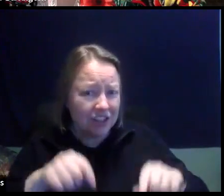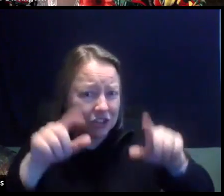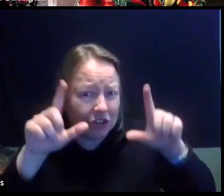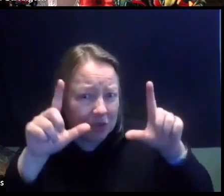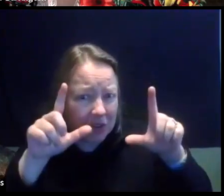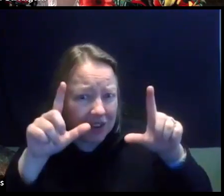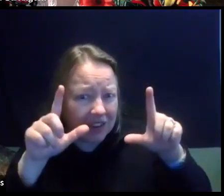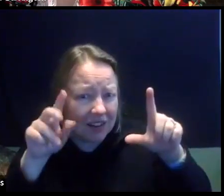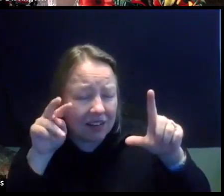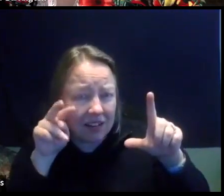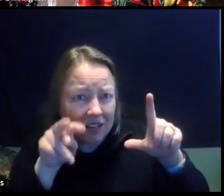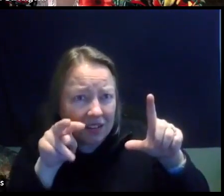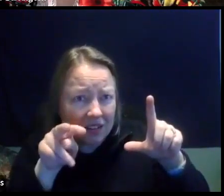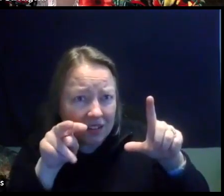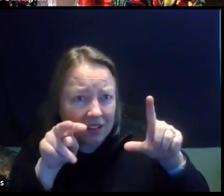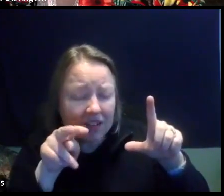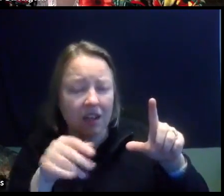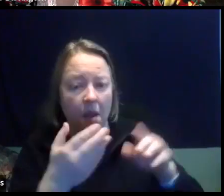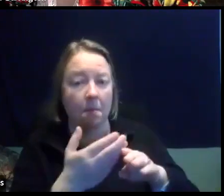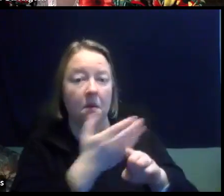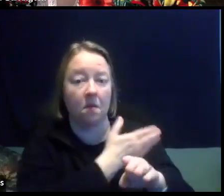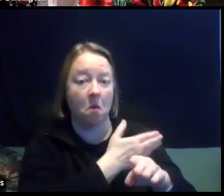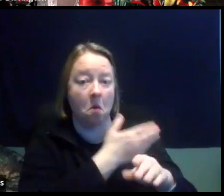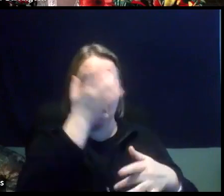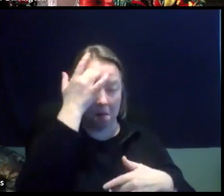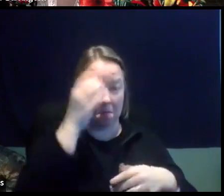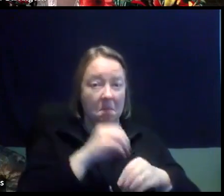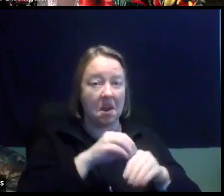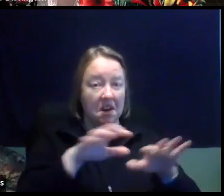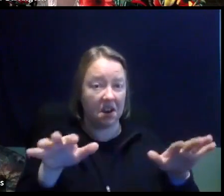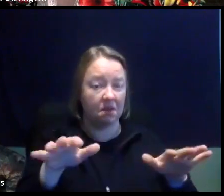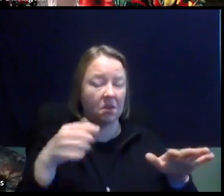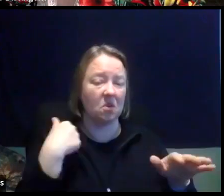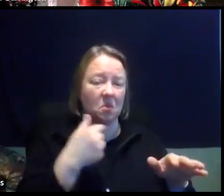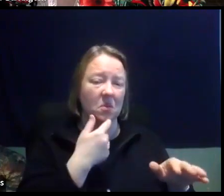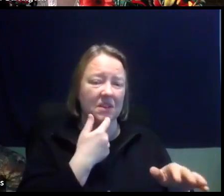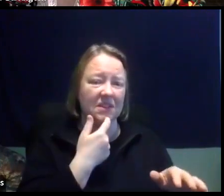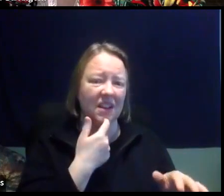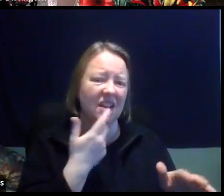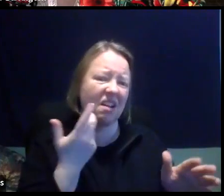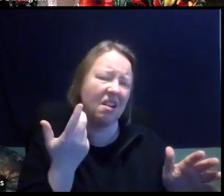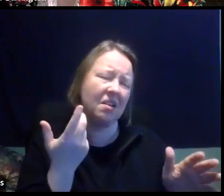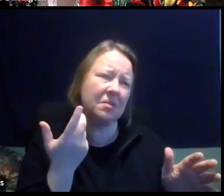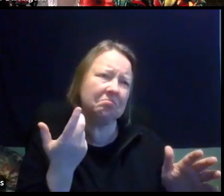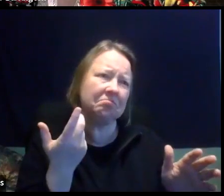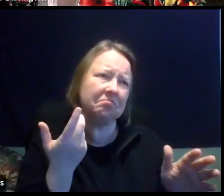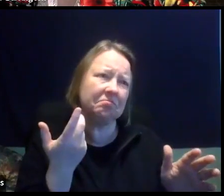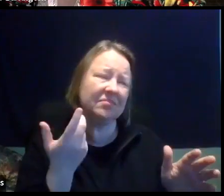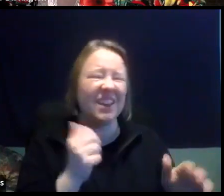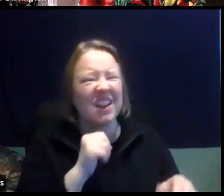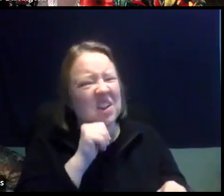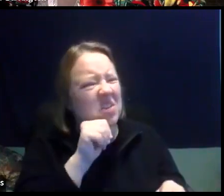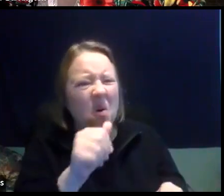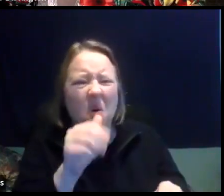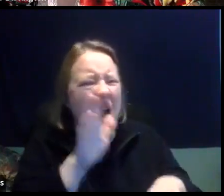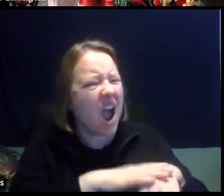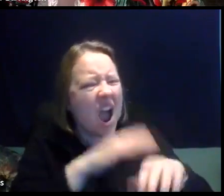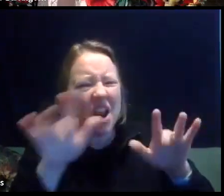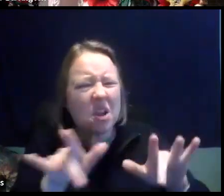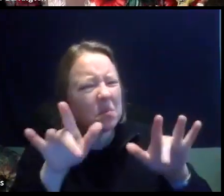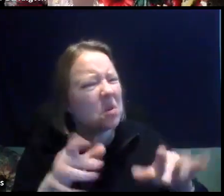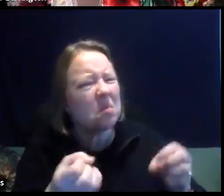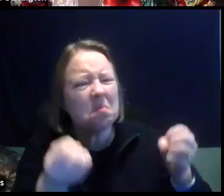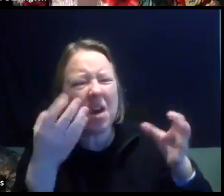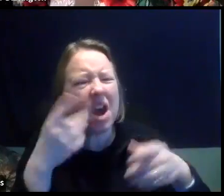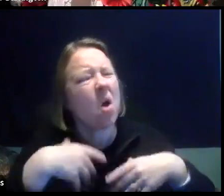like pre-pandemic, we were very much like, don't be on the screen so much, like go out and